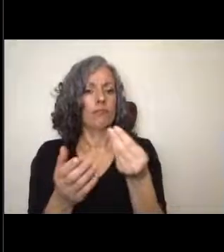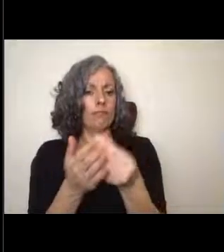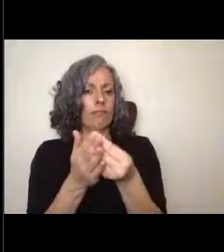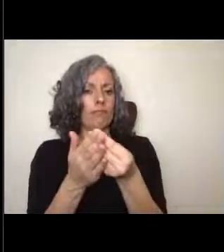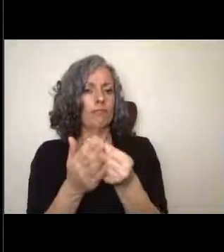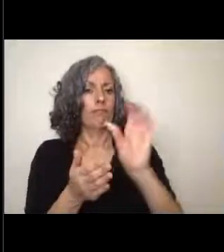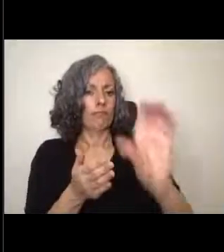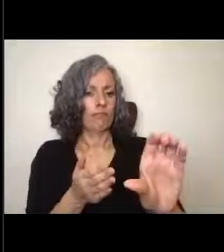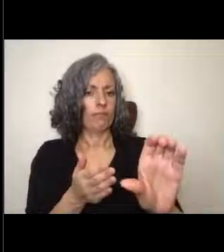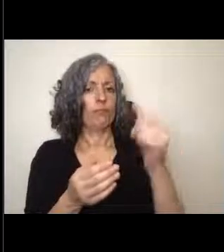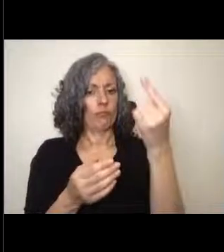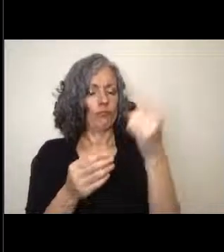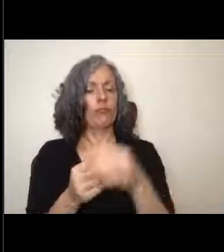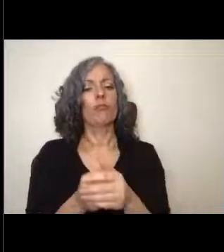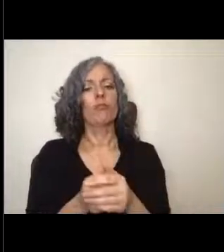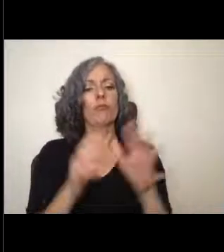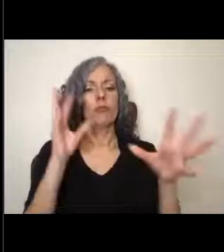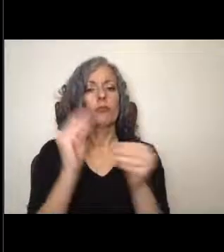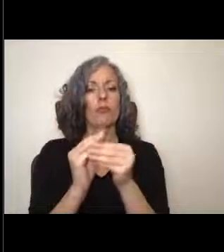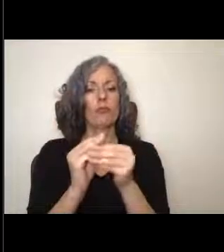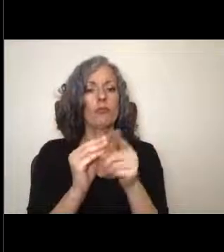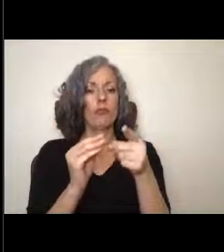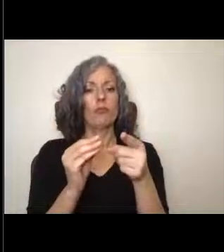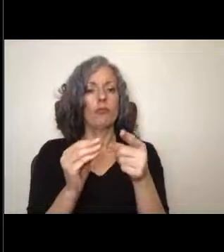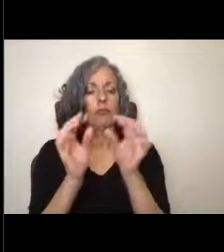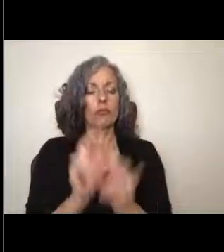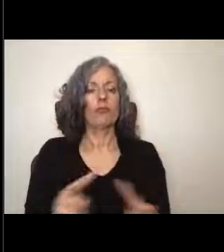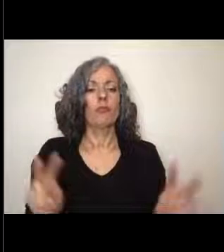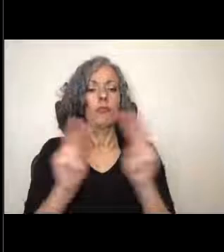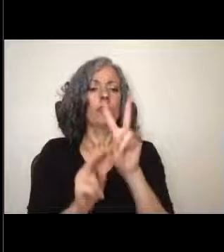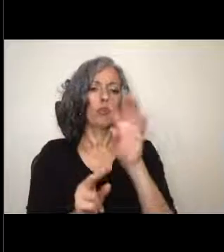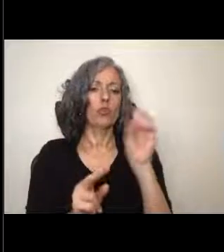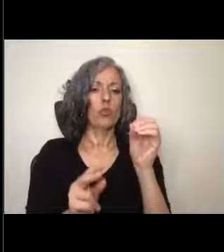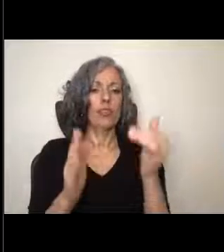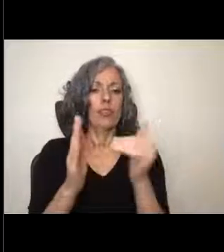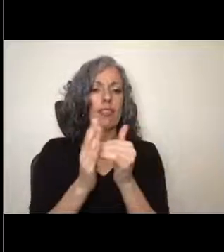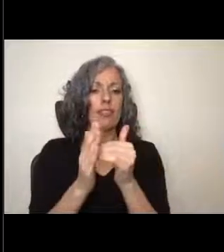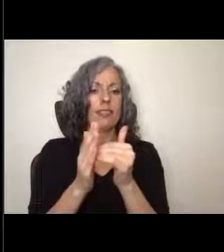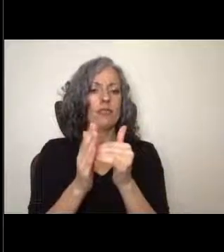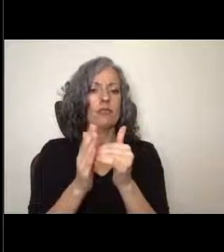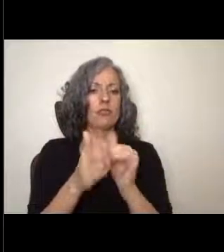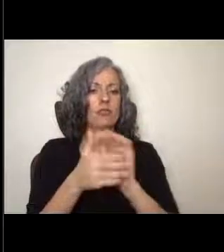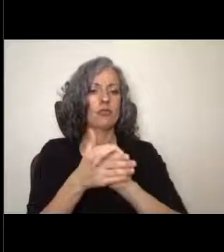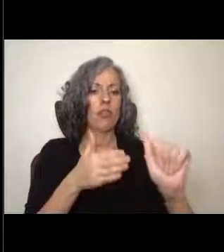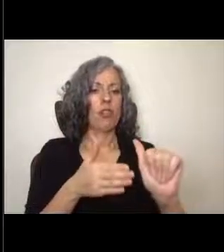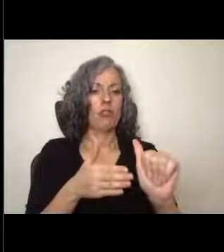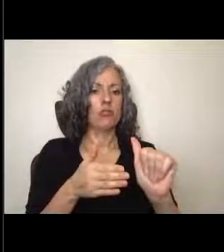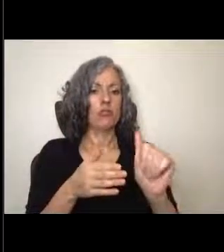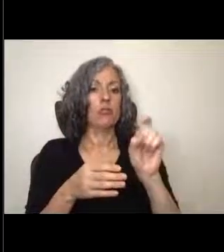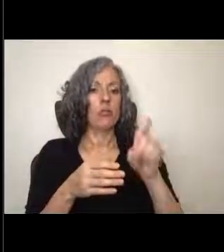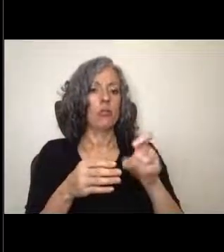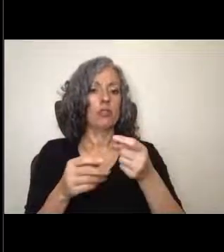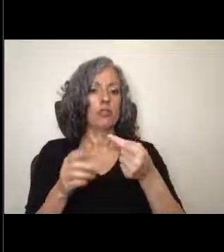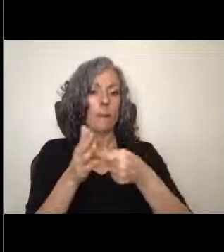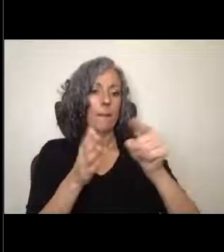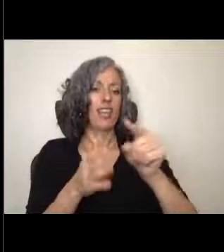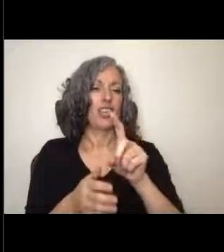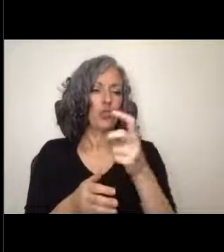total purchase price is the appraised land value of $40,000, making the down payment $12,000 upon approval of this